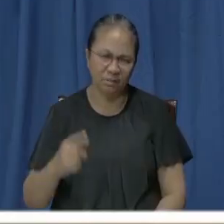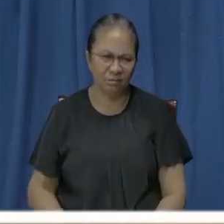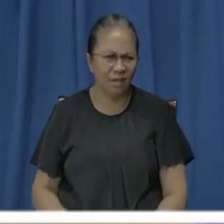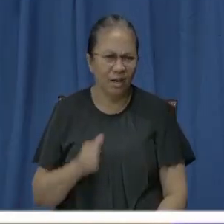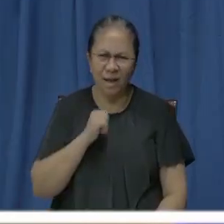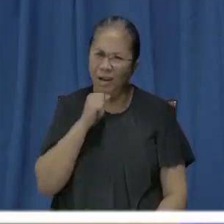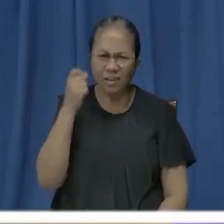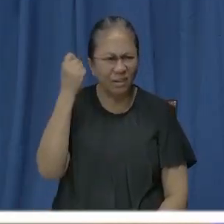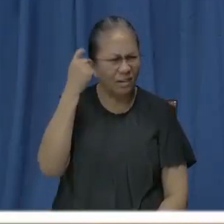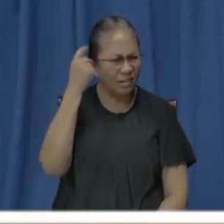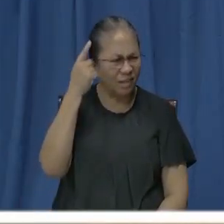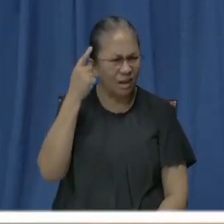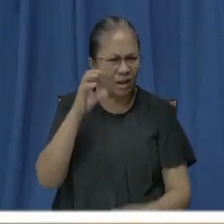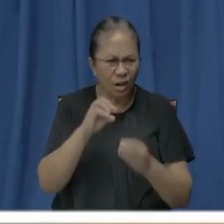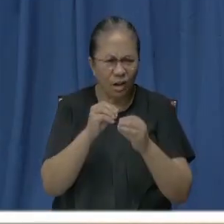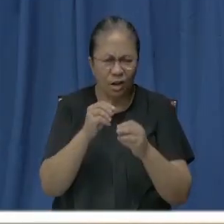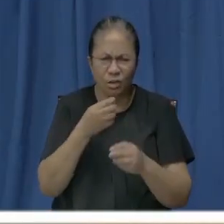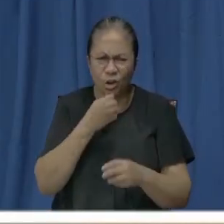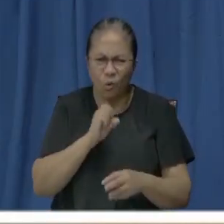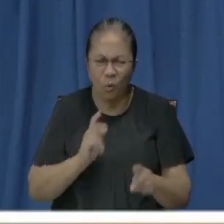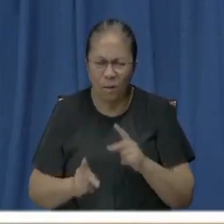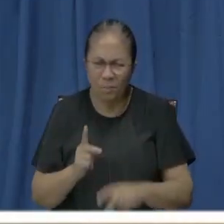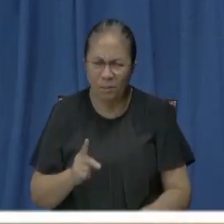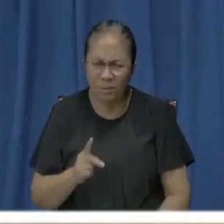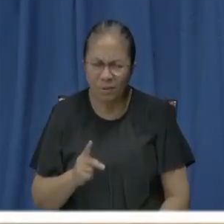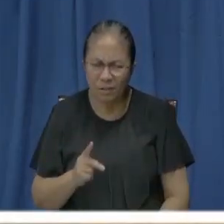Those who are older than me, help me now.